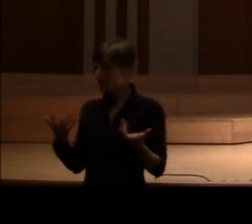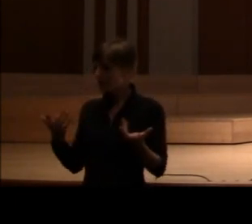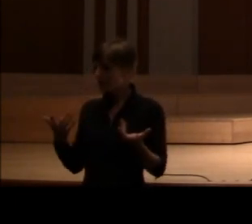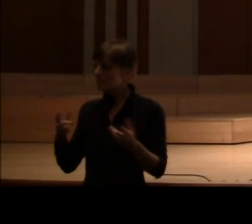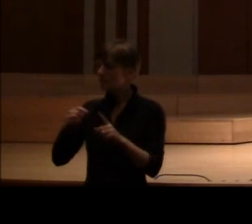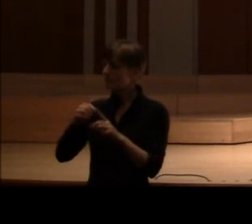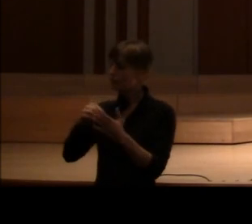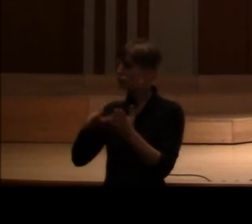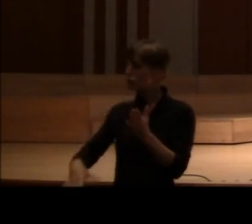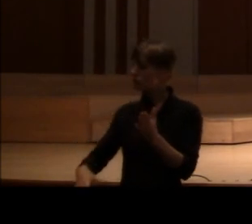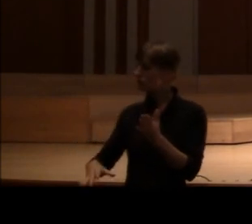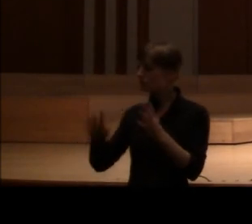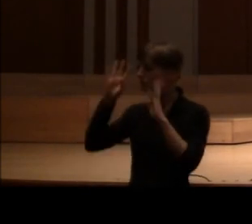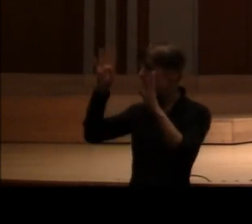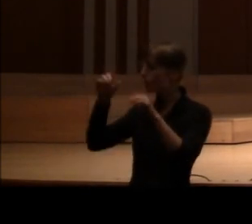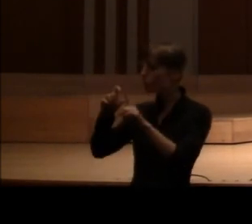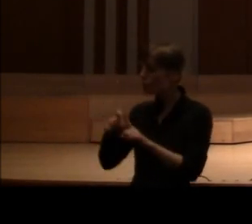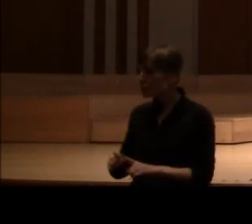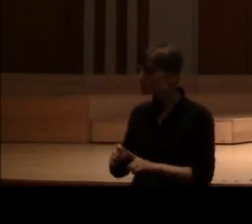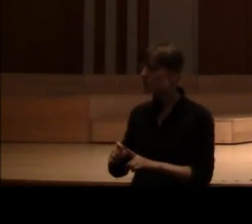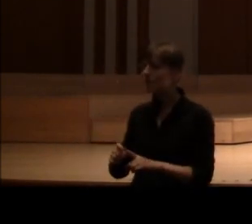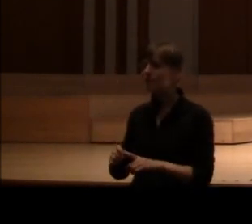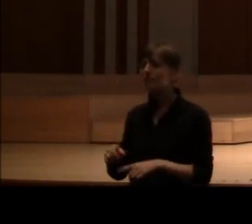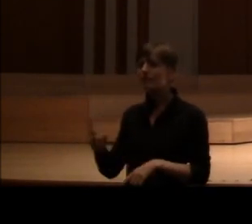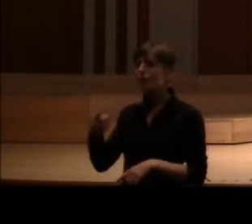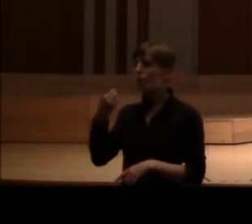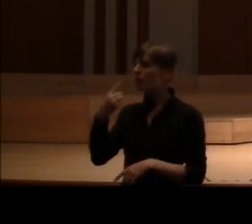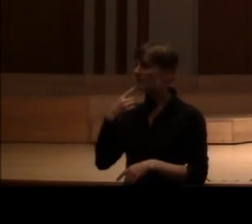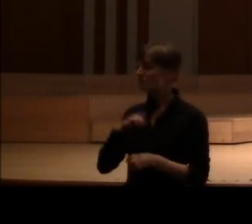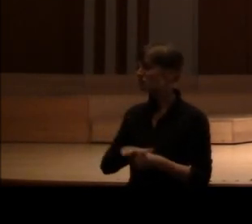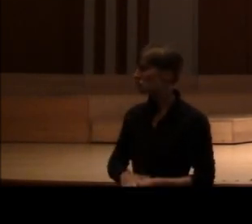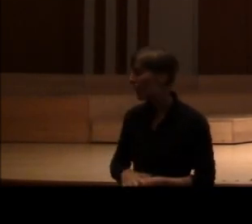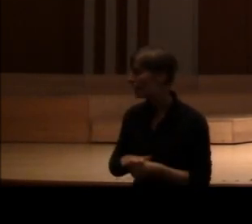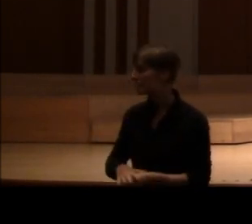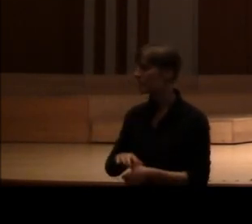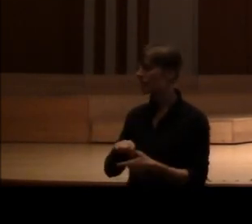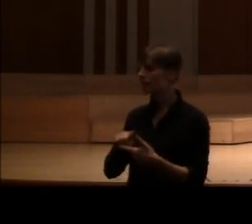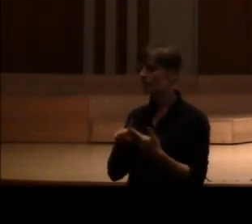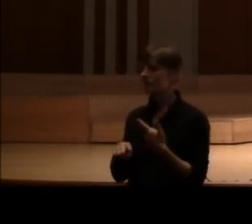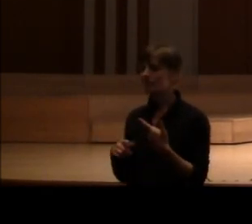of words. It included things like, I think there was even like stressed out, and